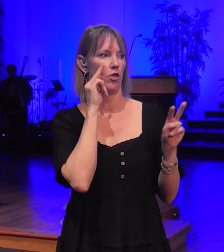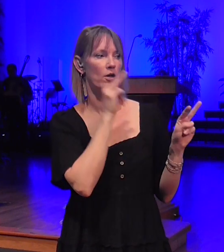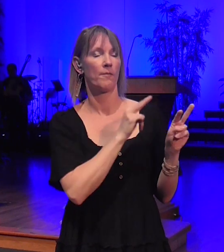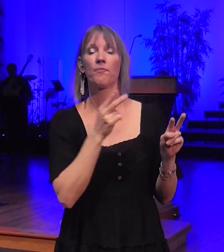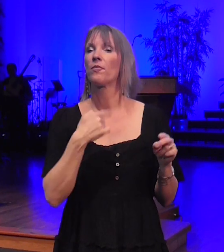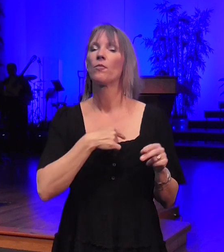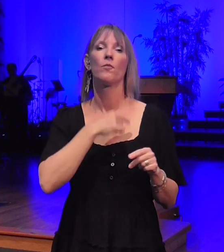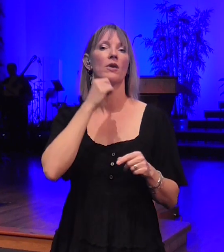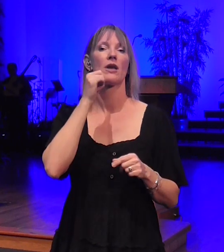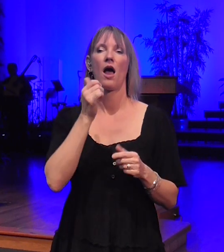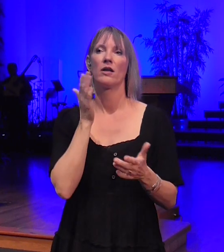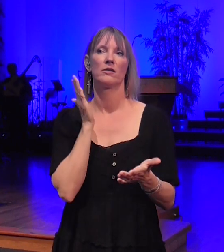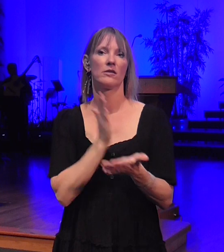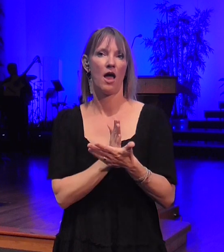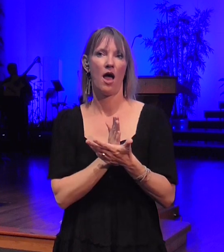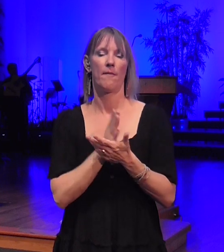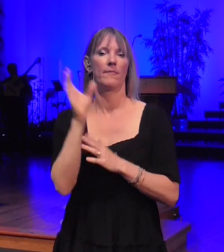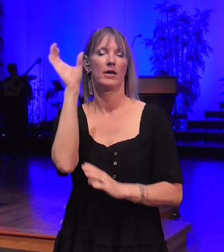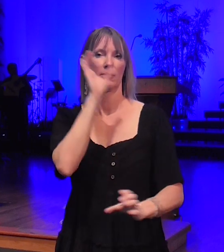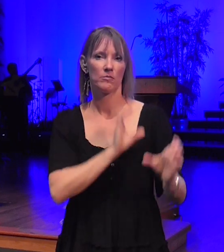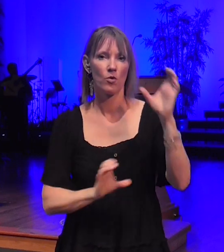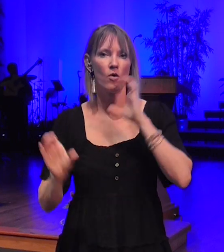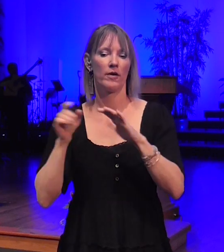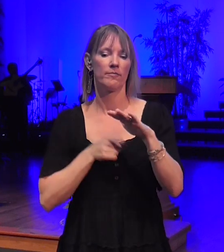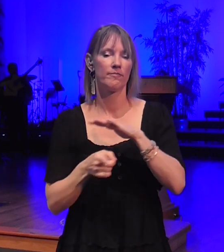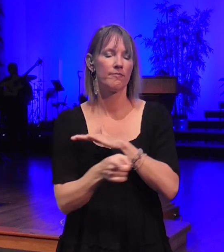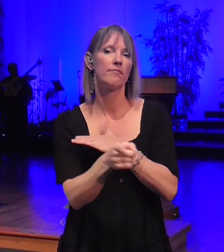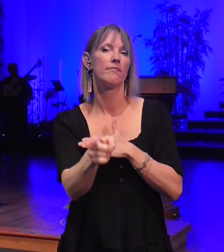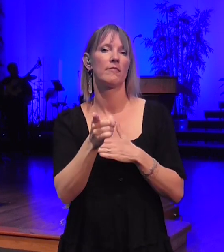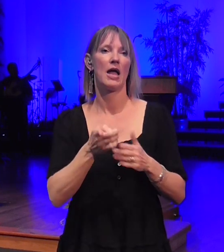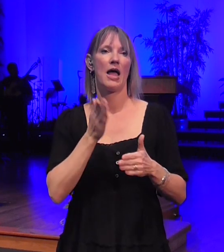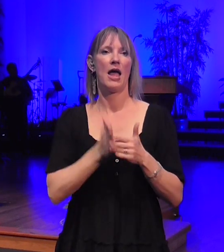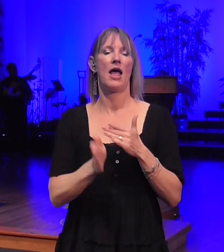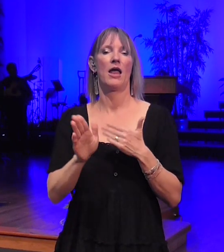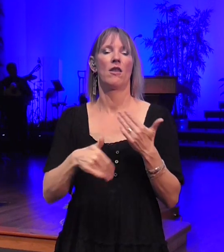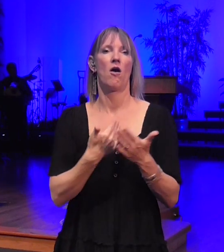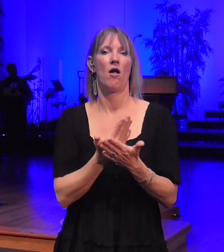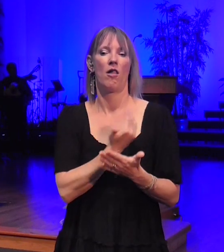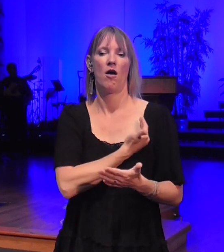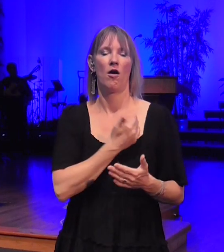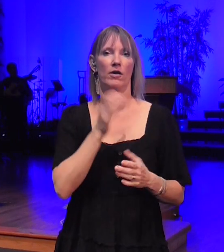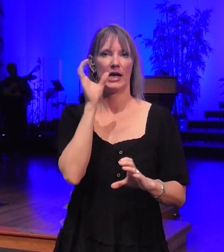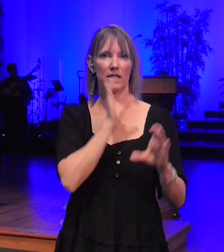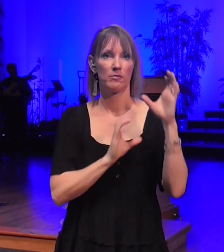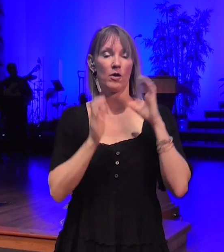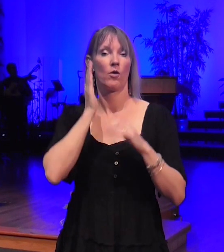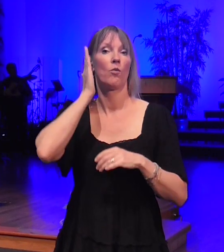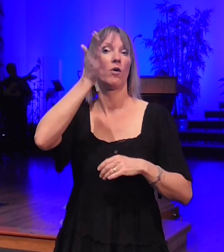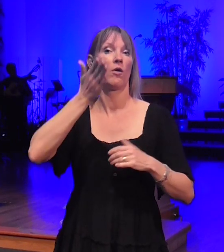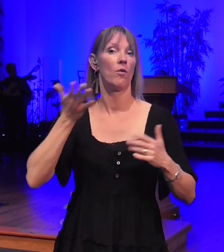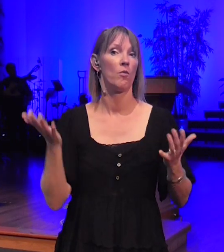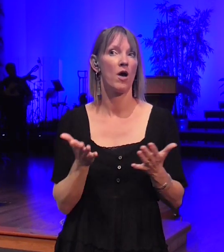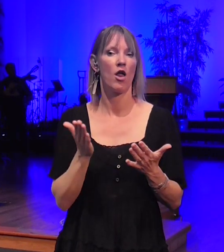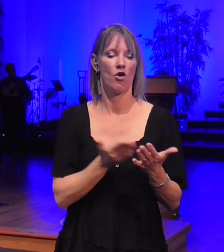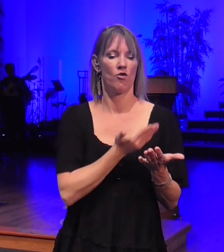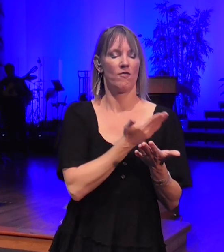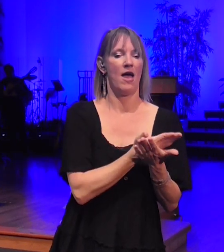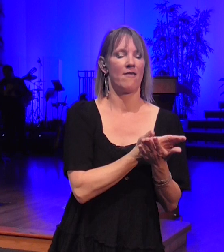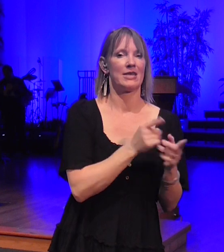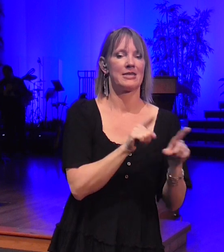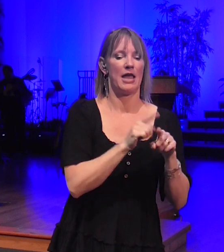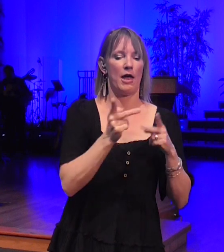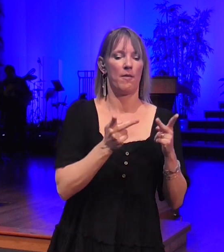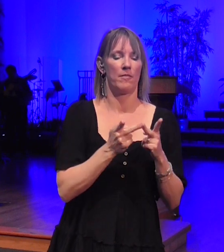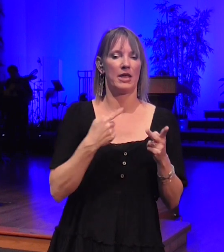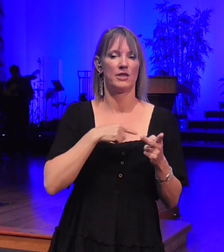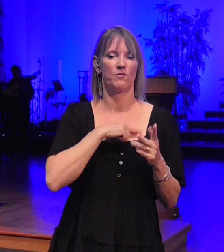cease from exploration, and the end of all our exploring will be to arrive where we started and know the place